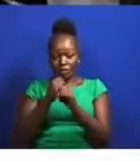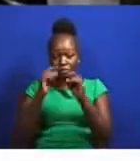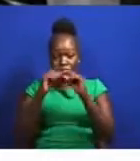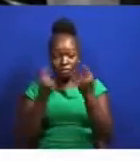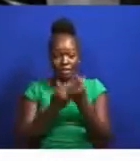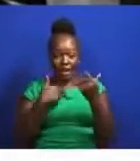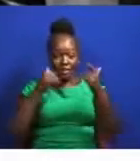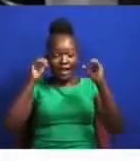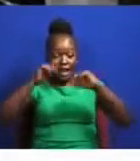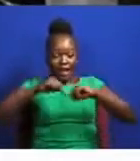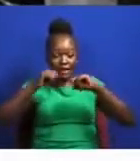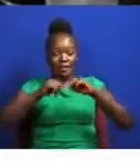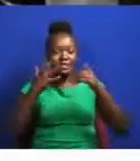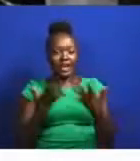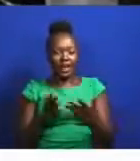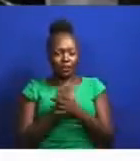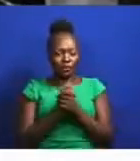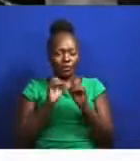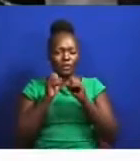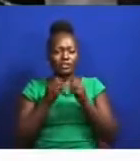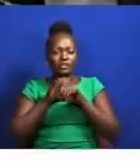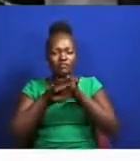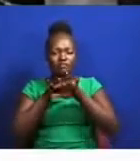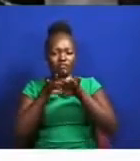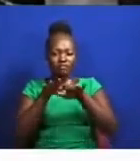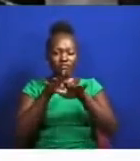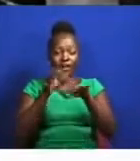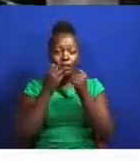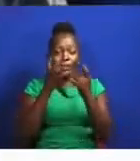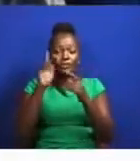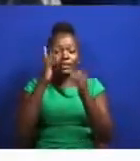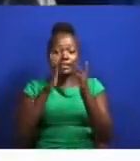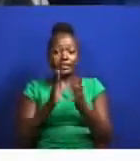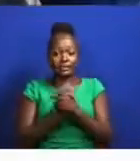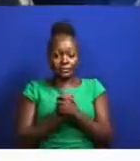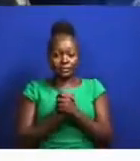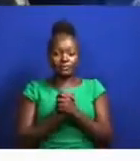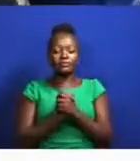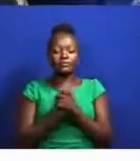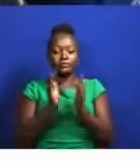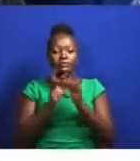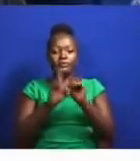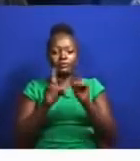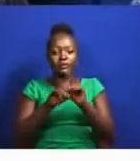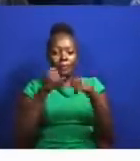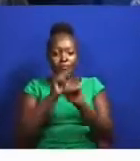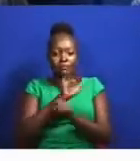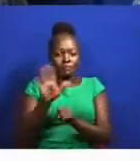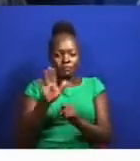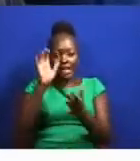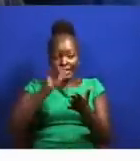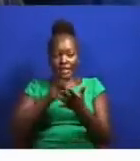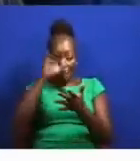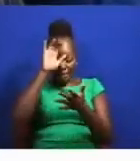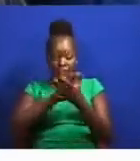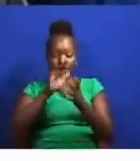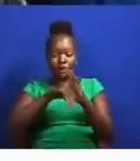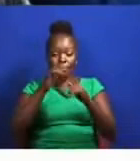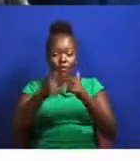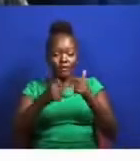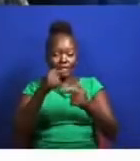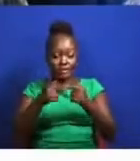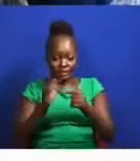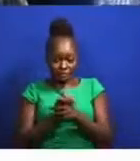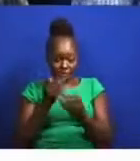an MOU on how to disseminate information to Kenyans and make them then believe in the process. I think if we